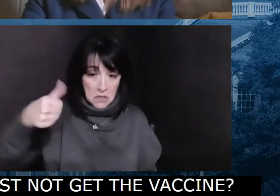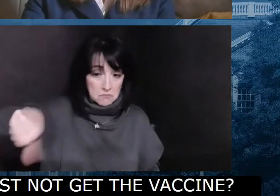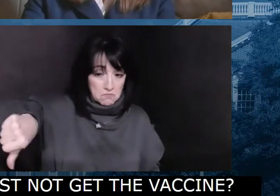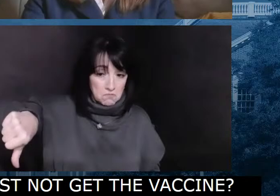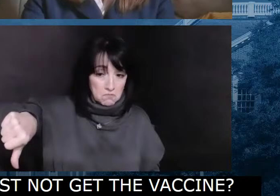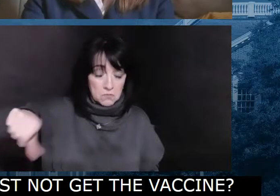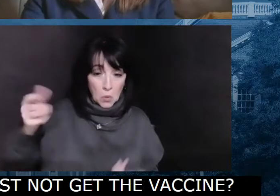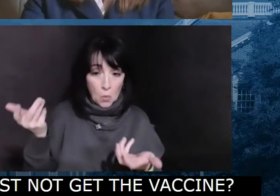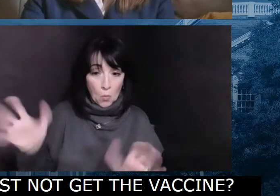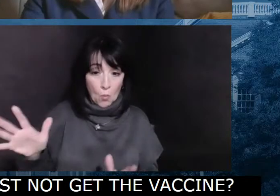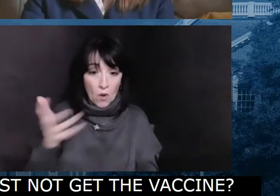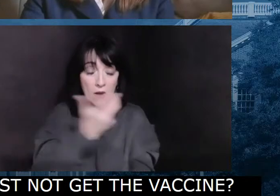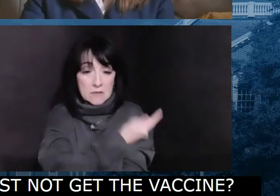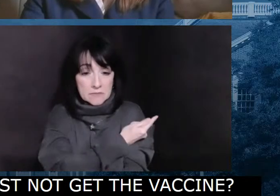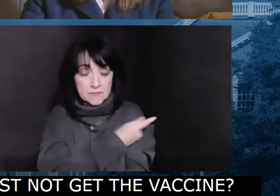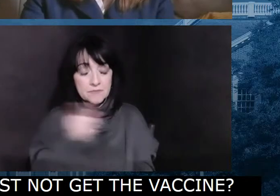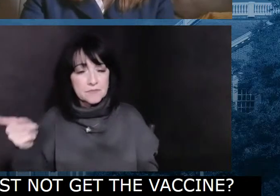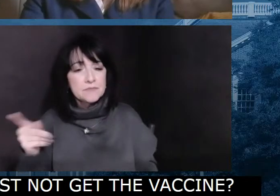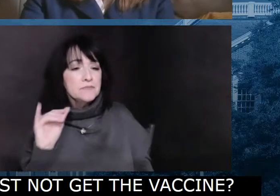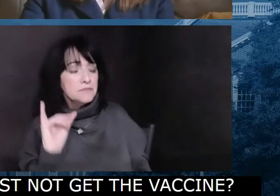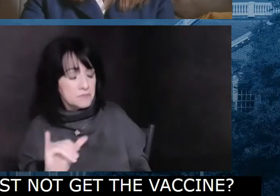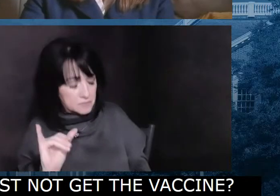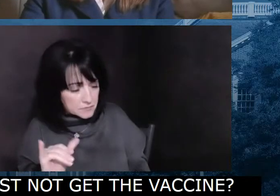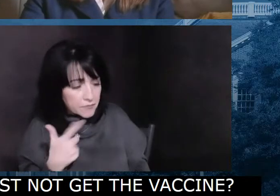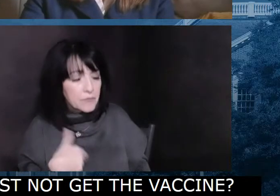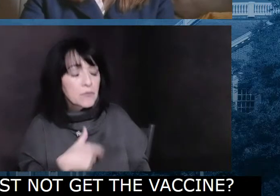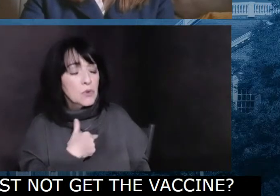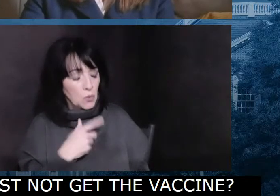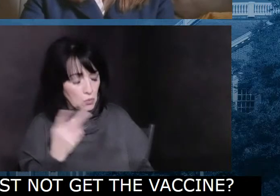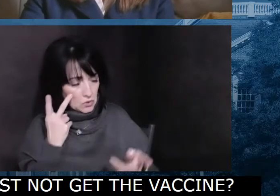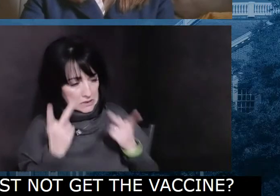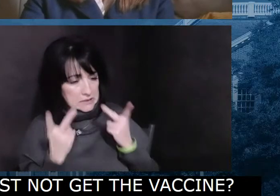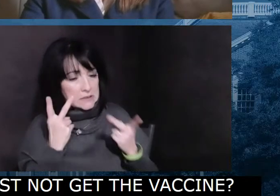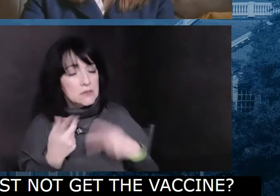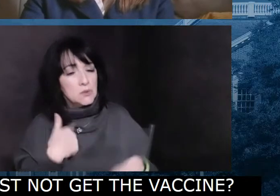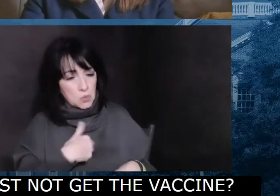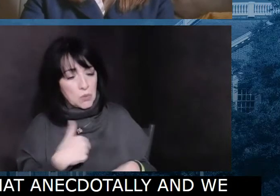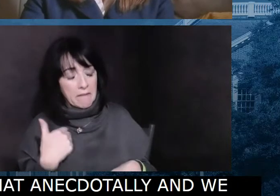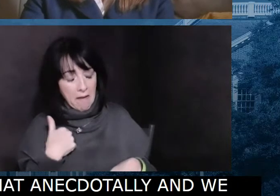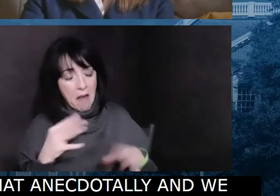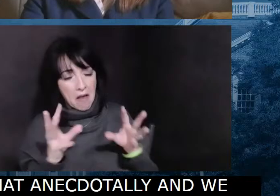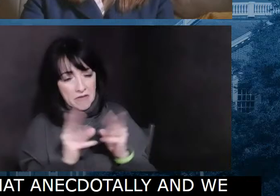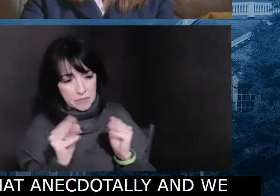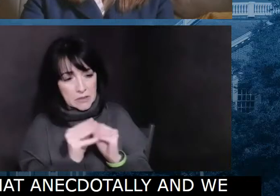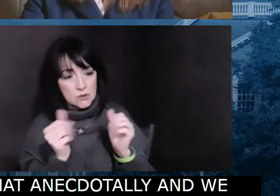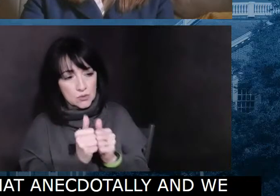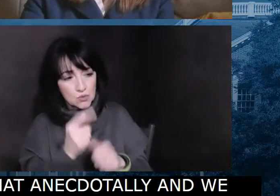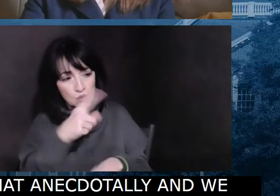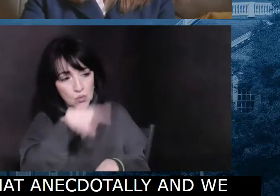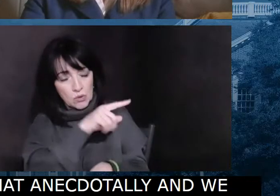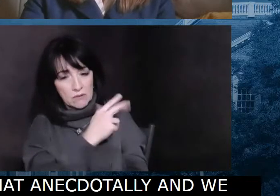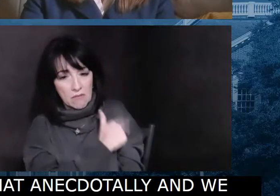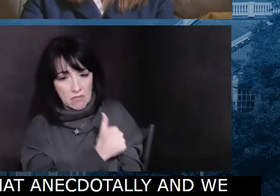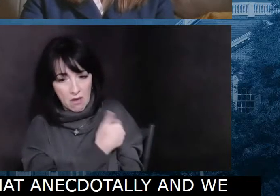regular meetings, as you know, phone calls, conference calls with the hospital